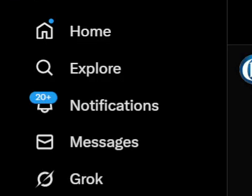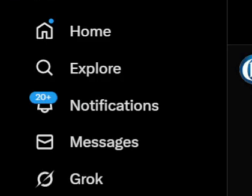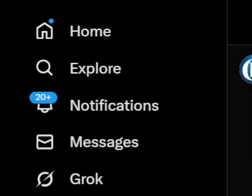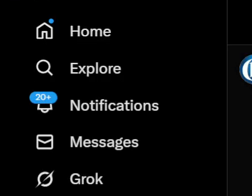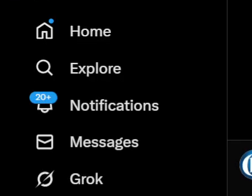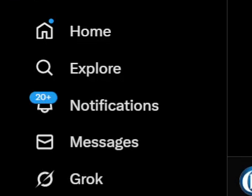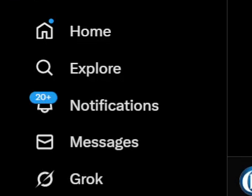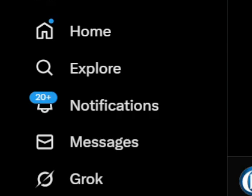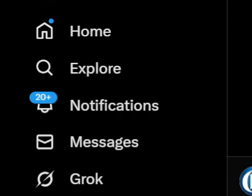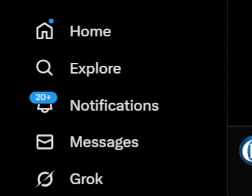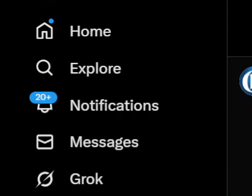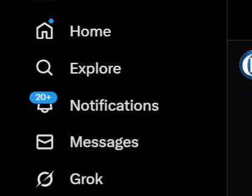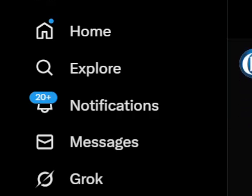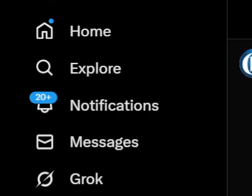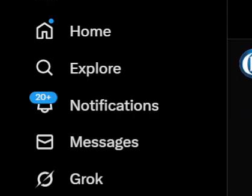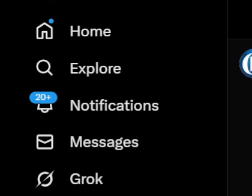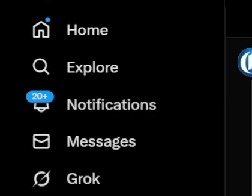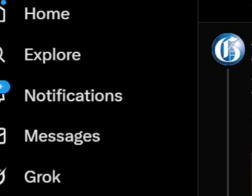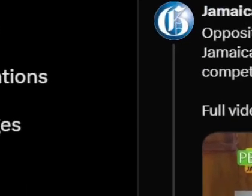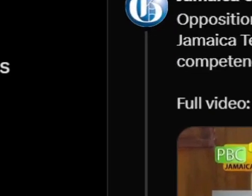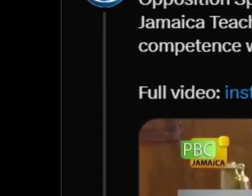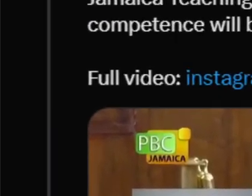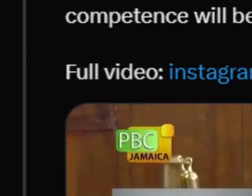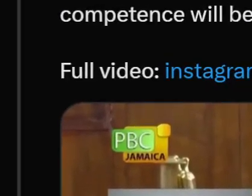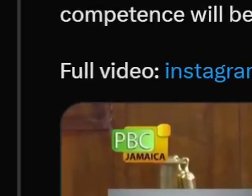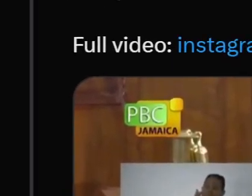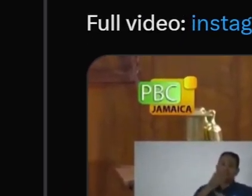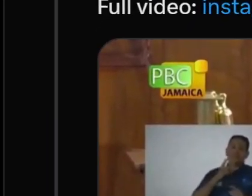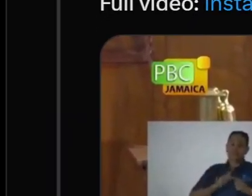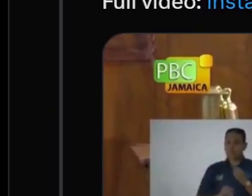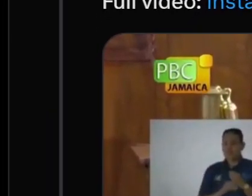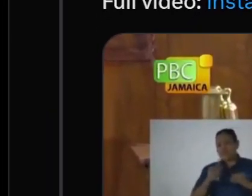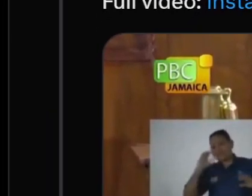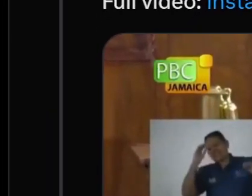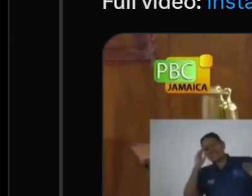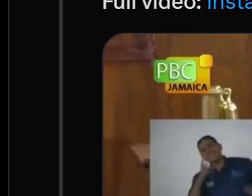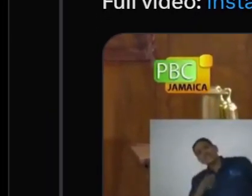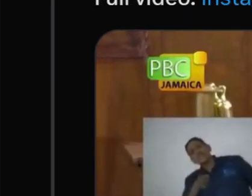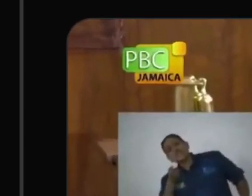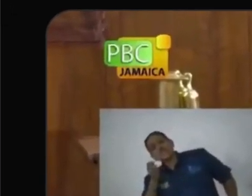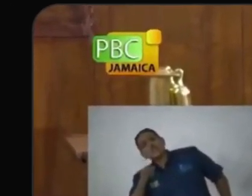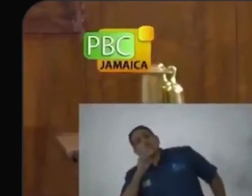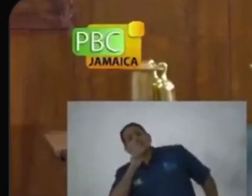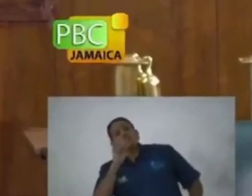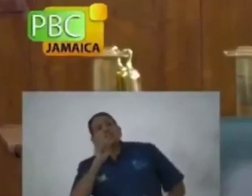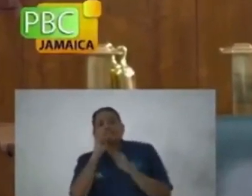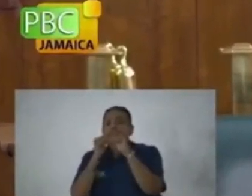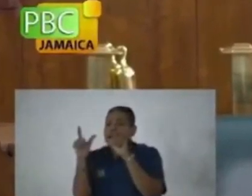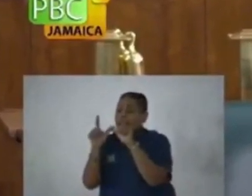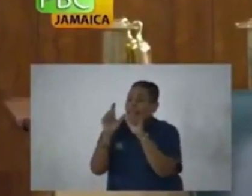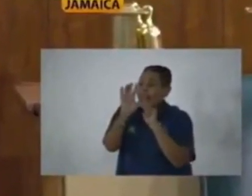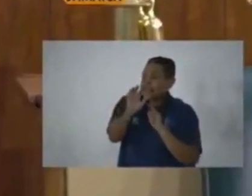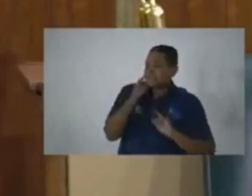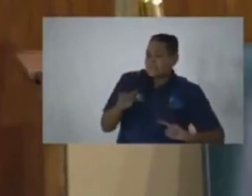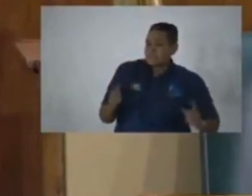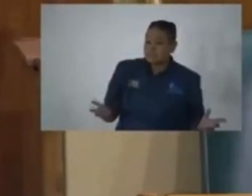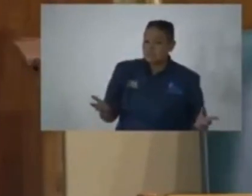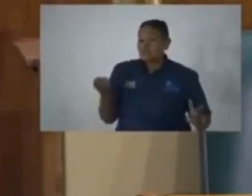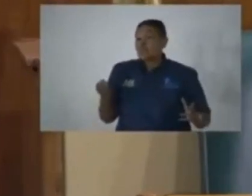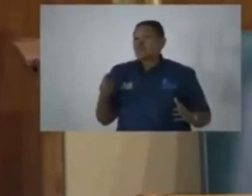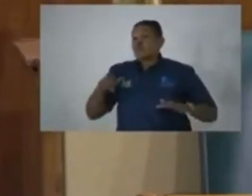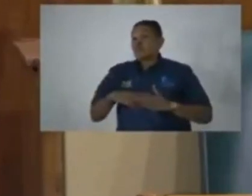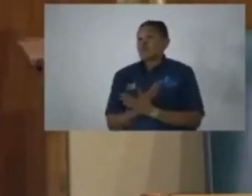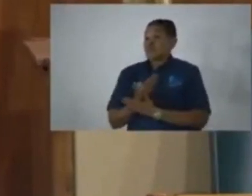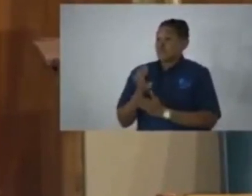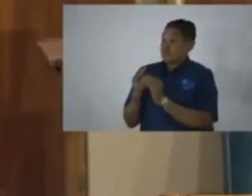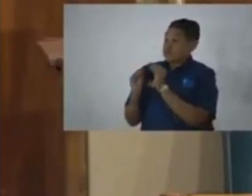No clarity on what competence means. Teacher could be denied a license or